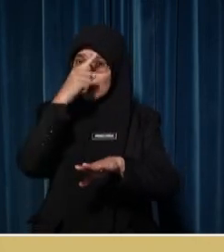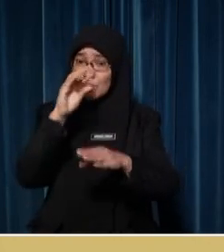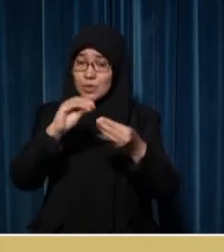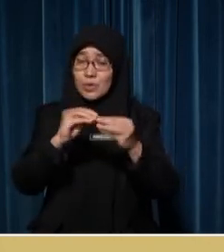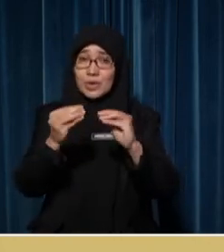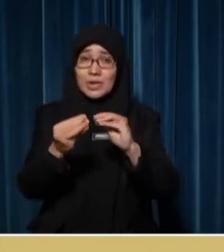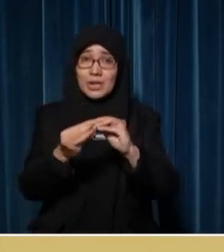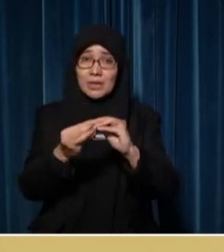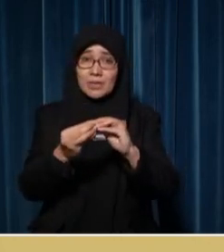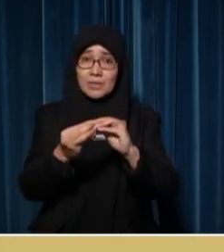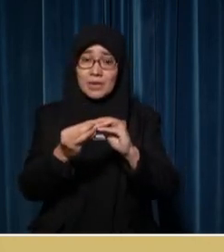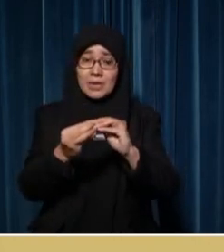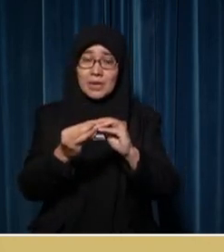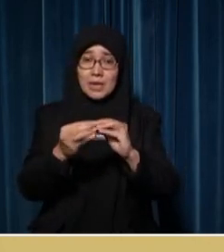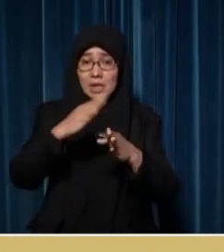a 0.